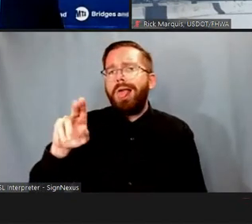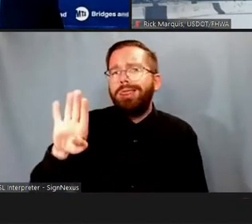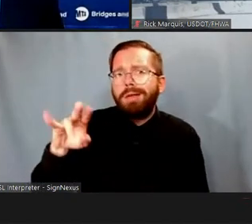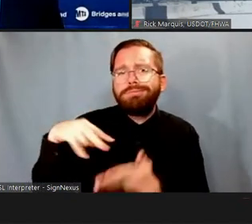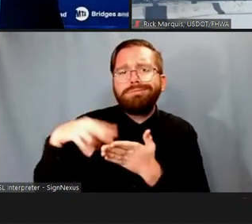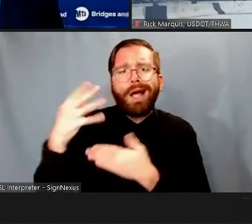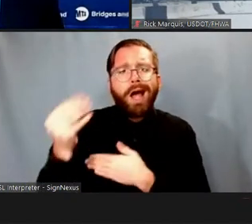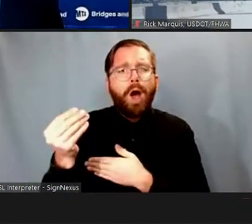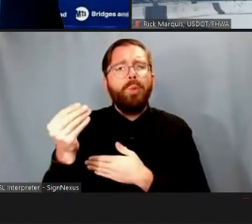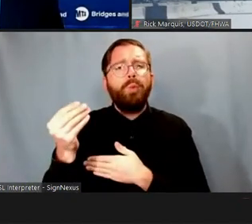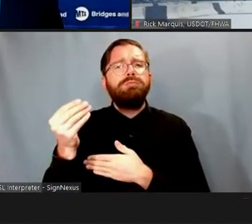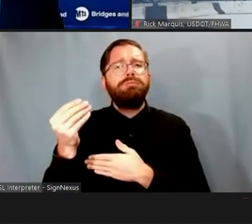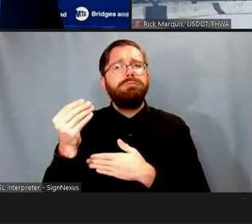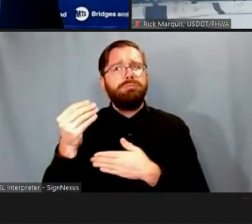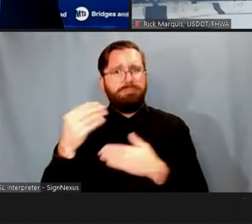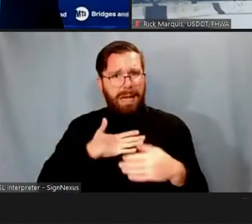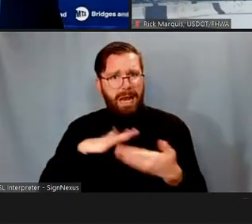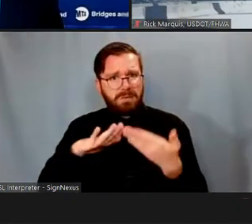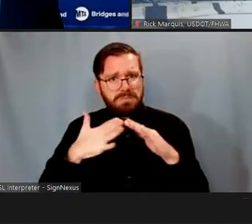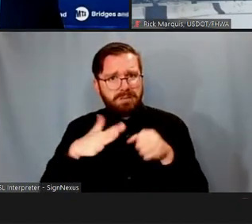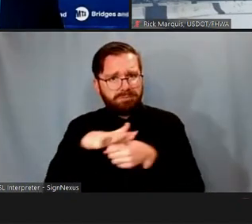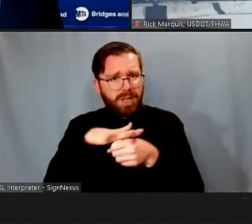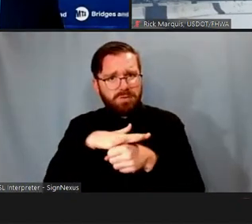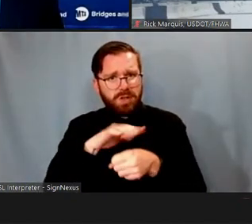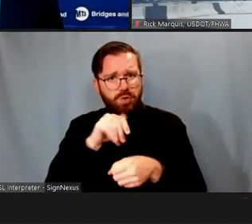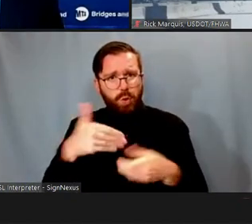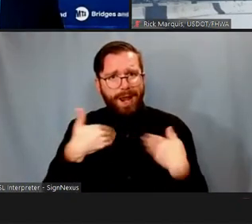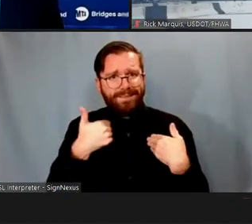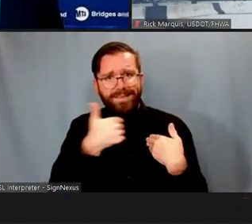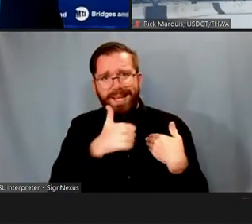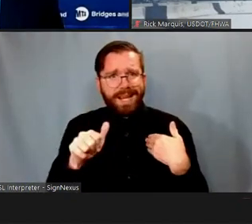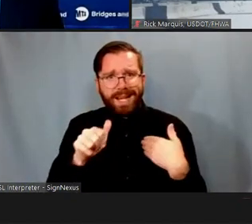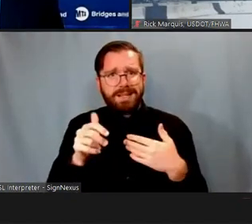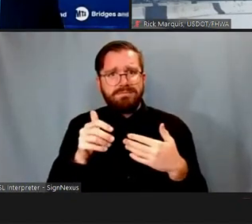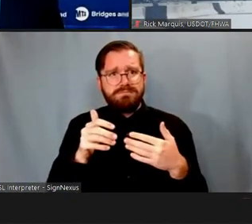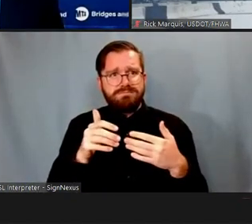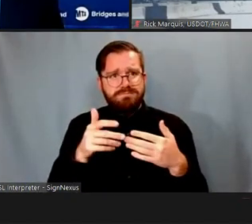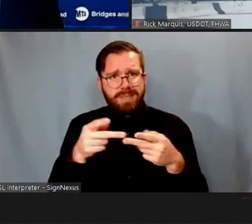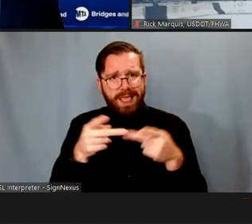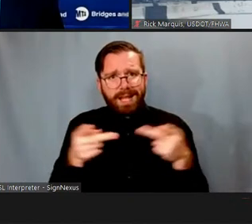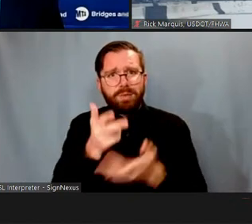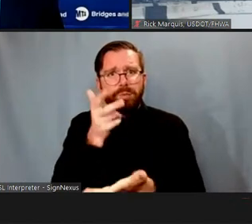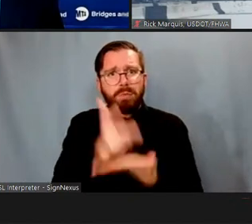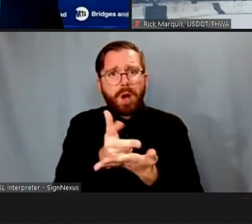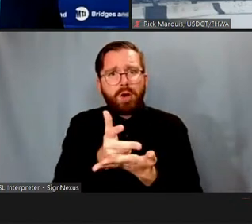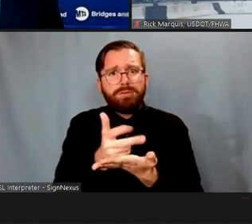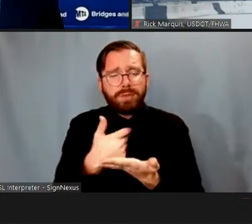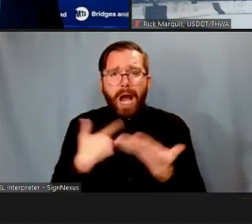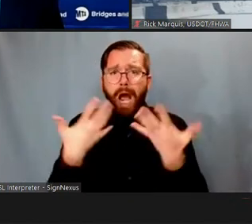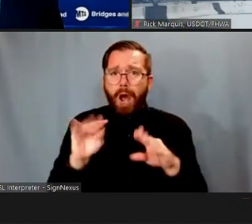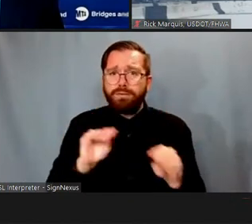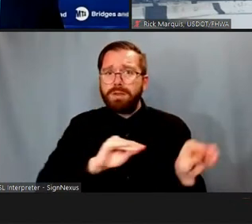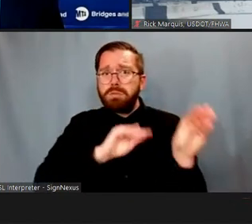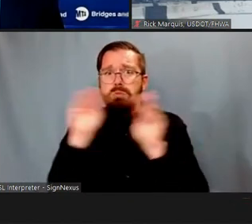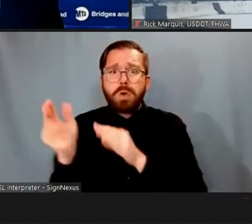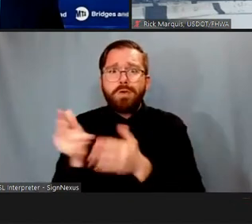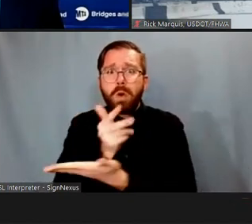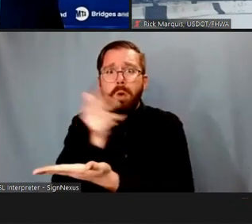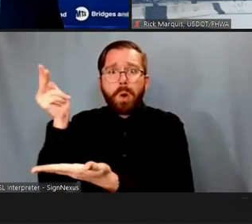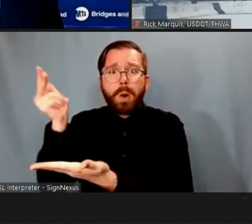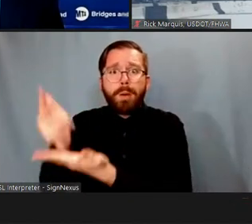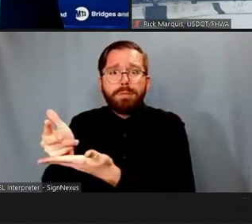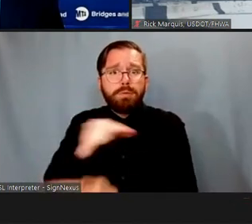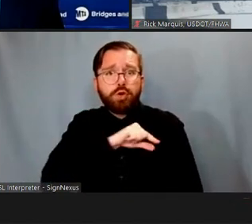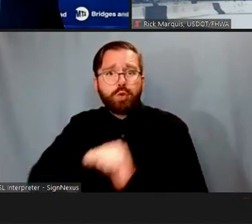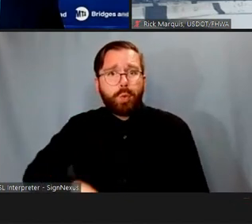already moved my car to queens and your plan doesn't even allow me to understand